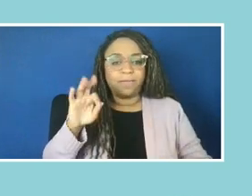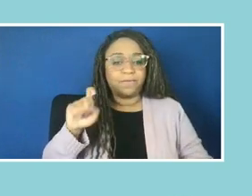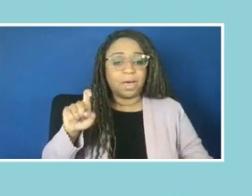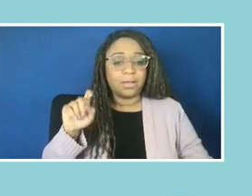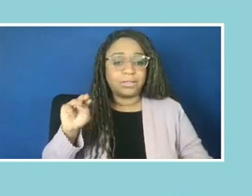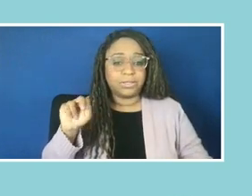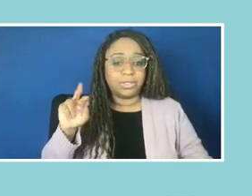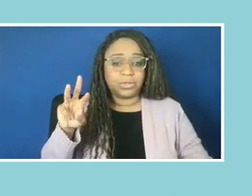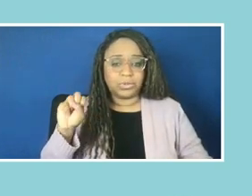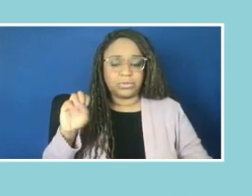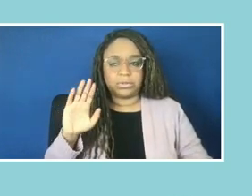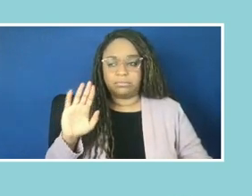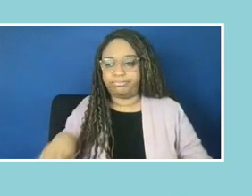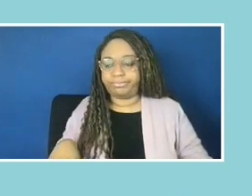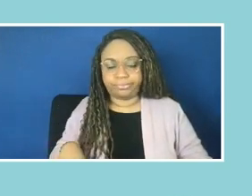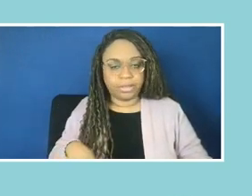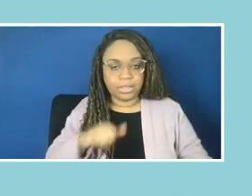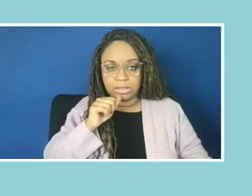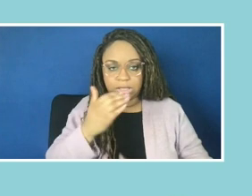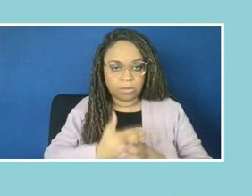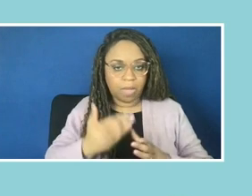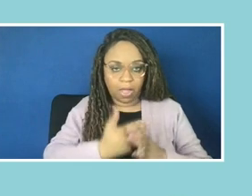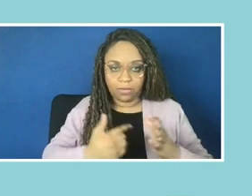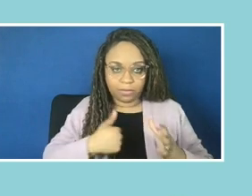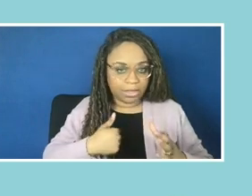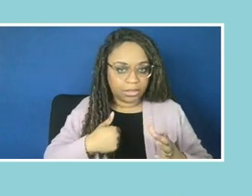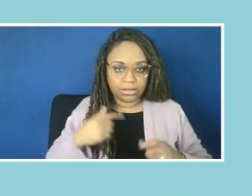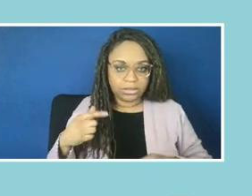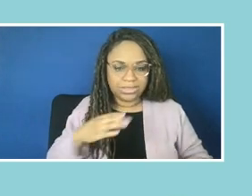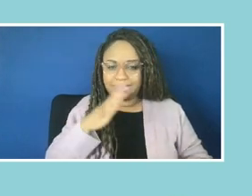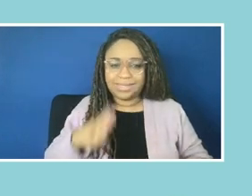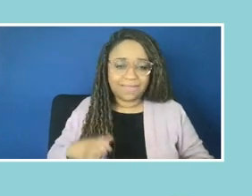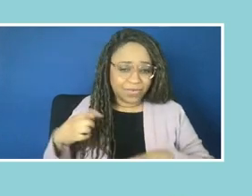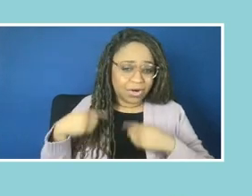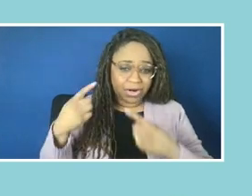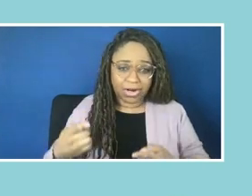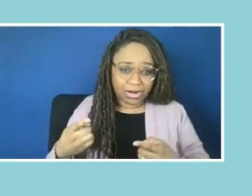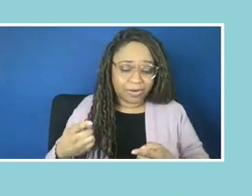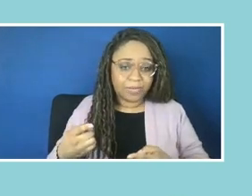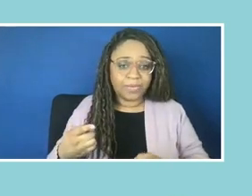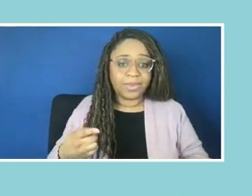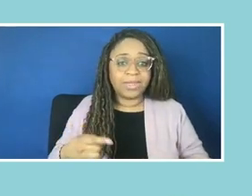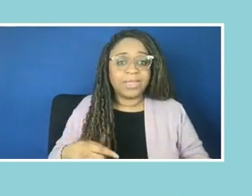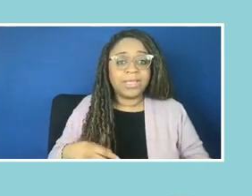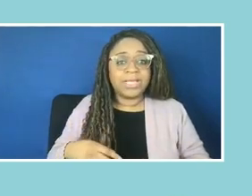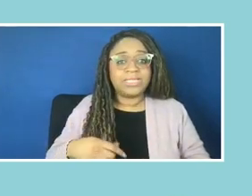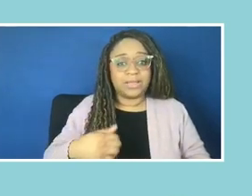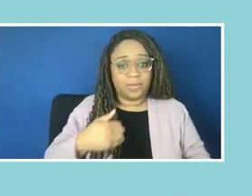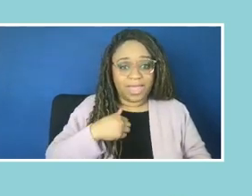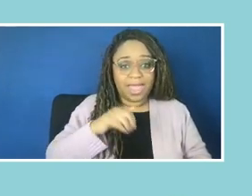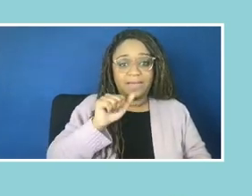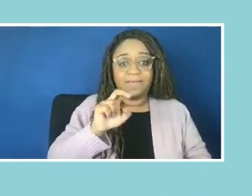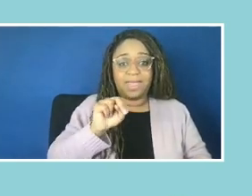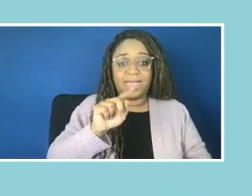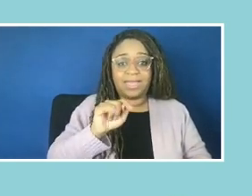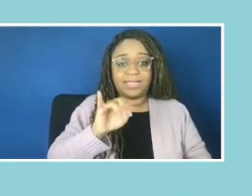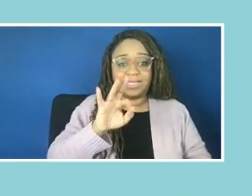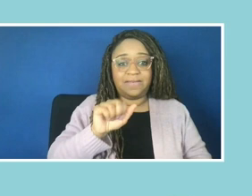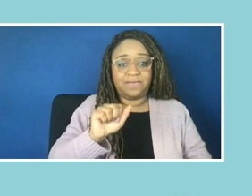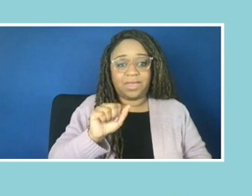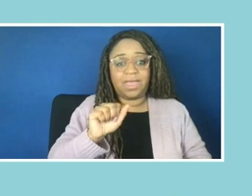has. I mean, my group's main address is Antifa at onepeoplesproject.com, and we've had that